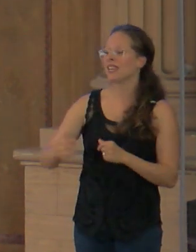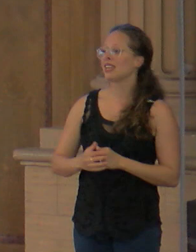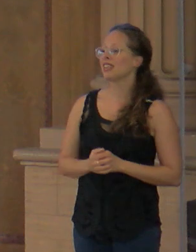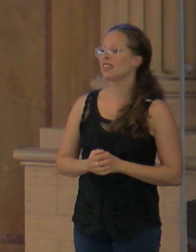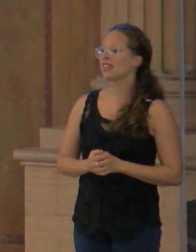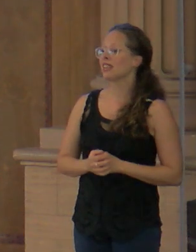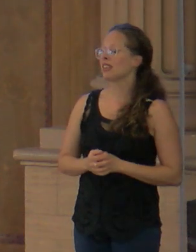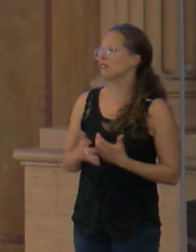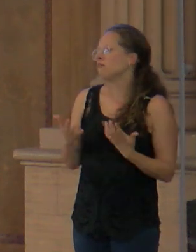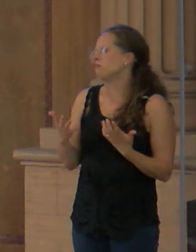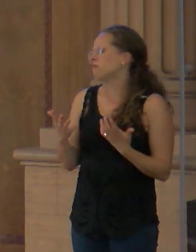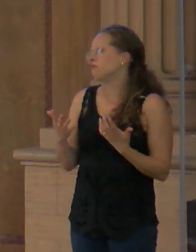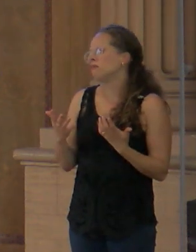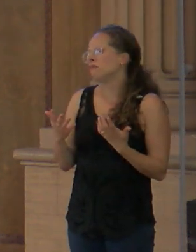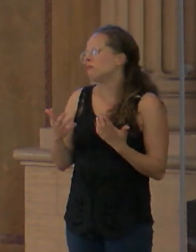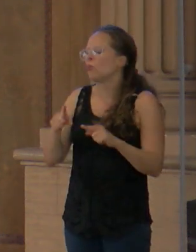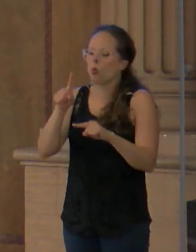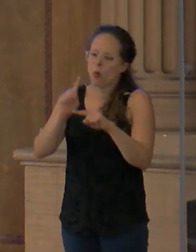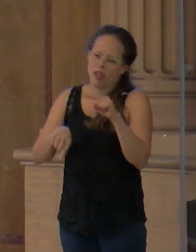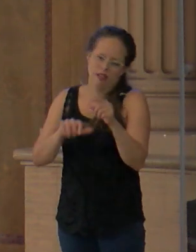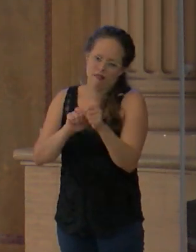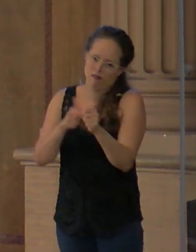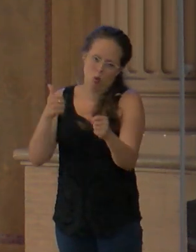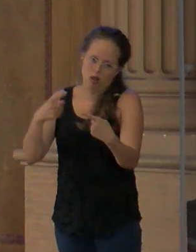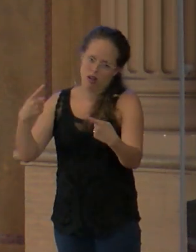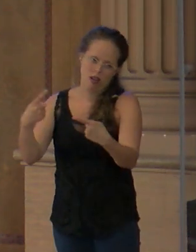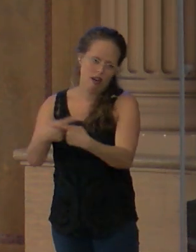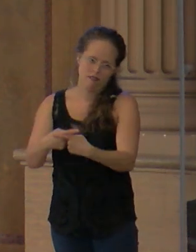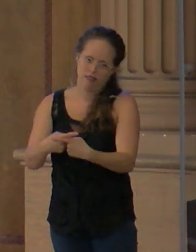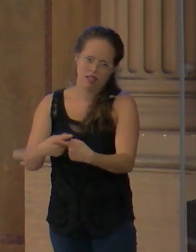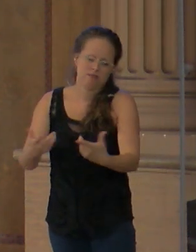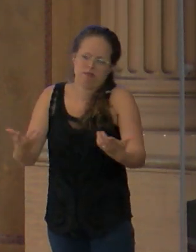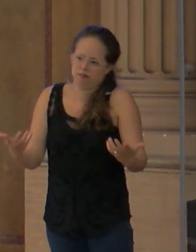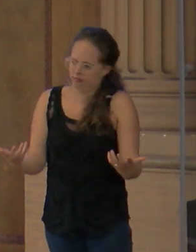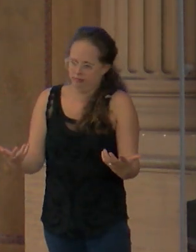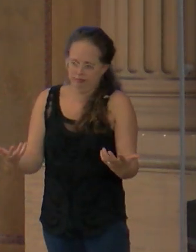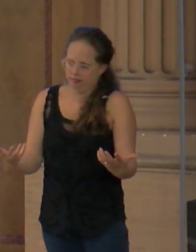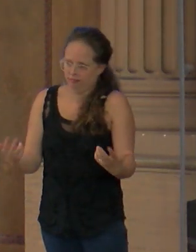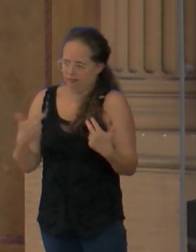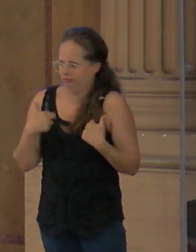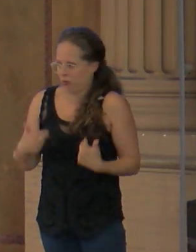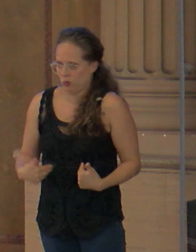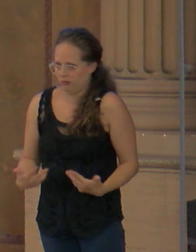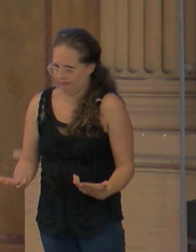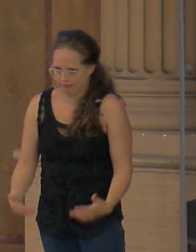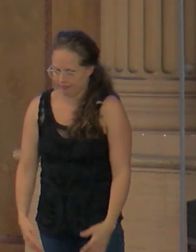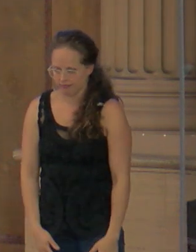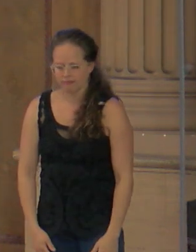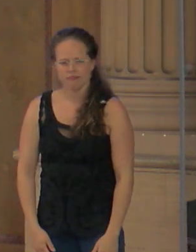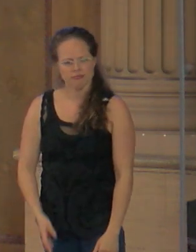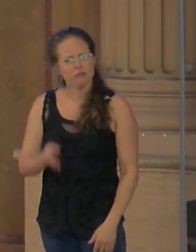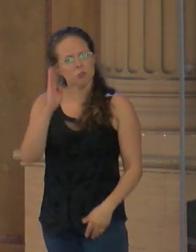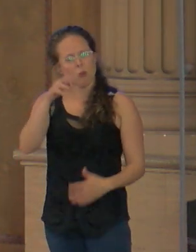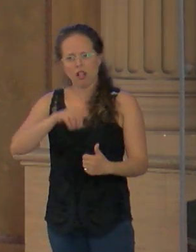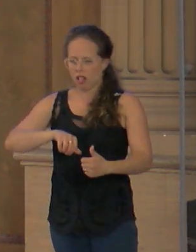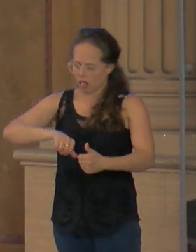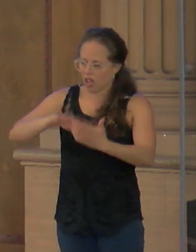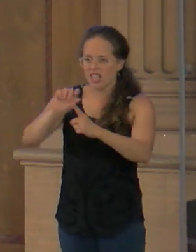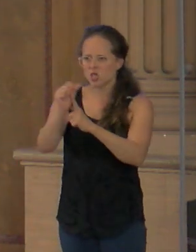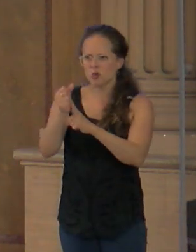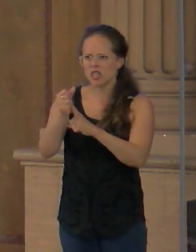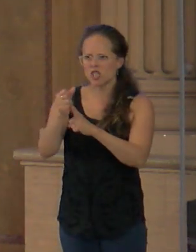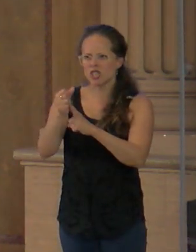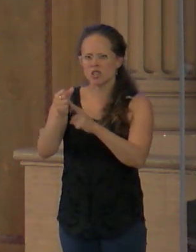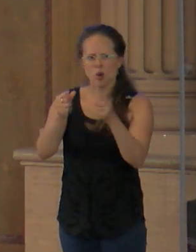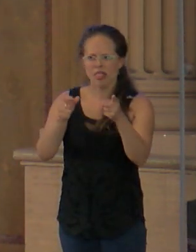It's inevitable that we will get involved in interpersonal disputes. We'll be involved in situations where we have to decide who's